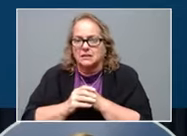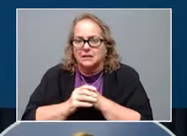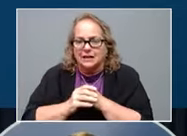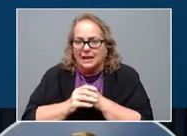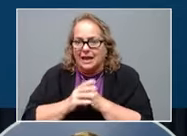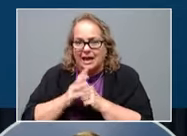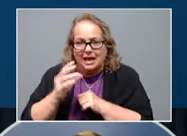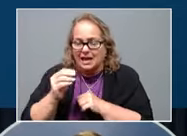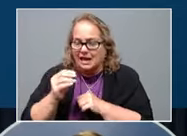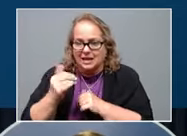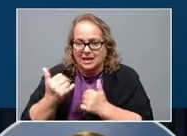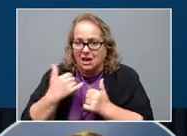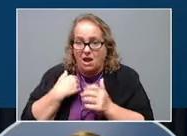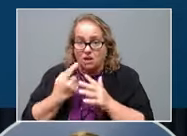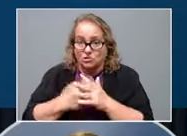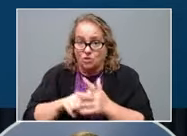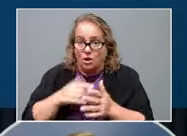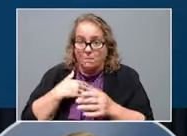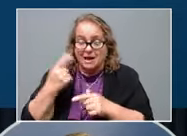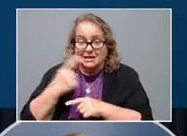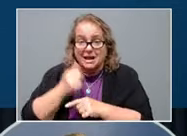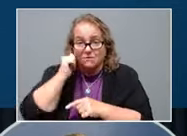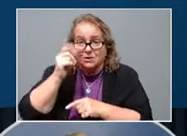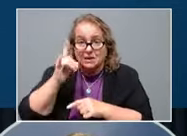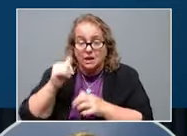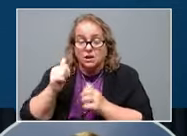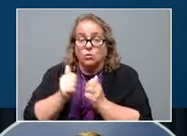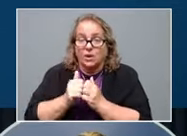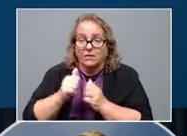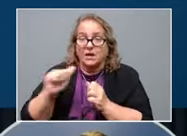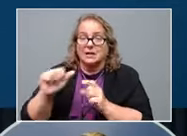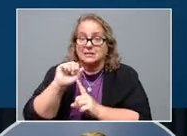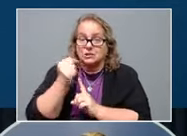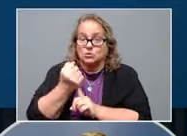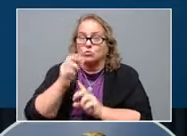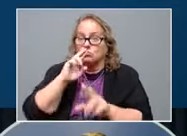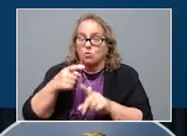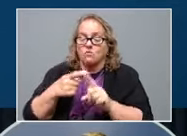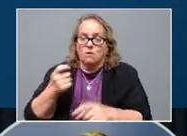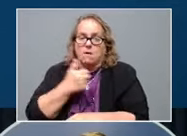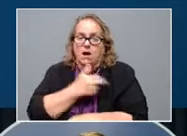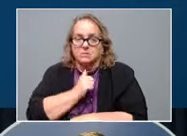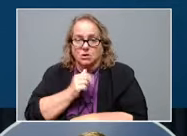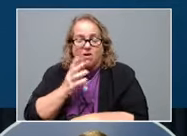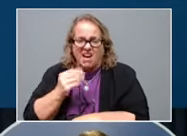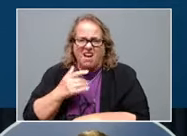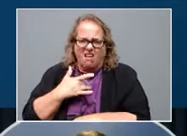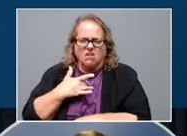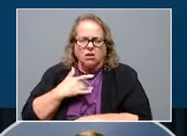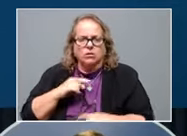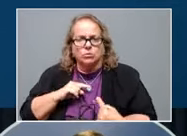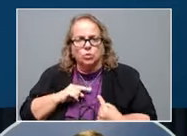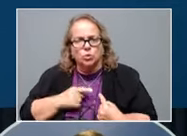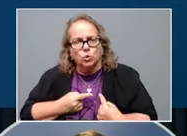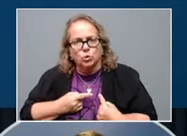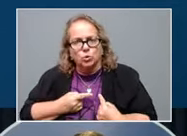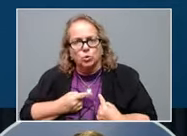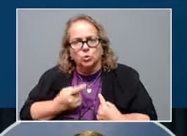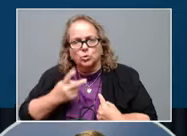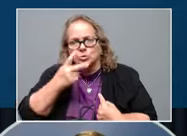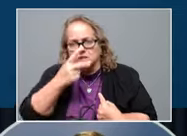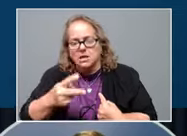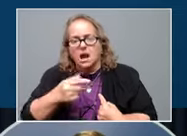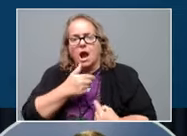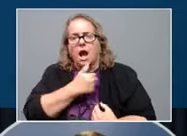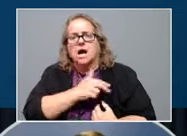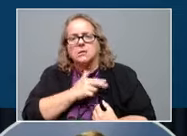I start my day every day with the situational report from hospitals, and it hurts to see that a hospital has every single person, every